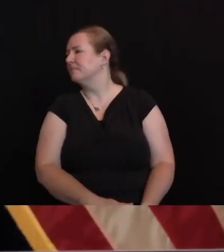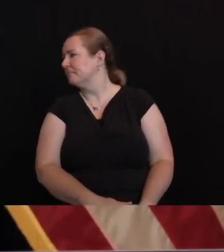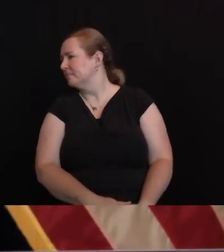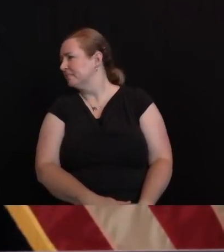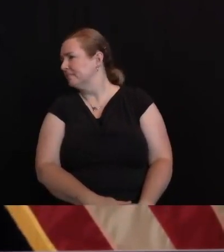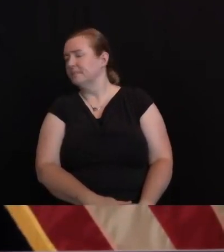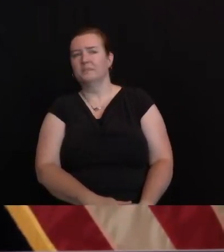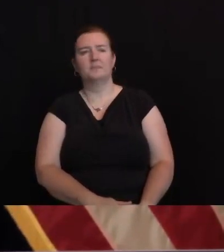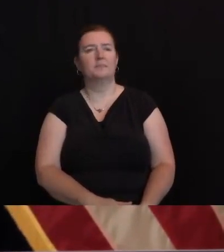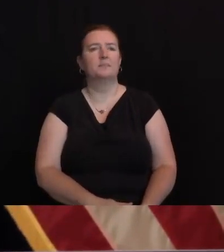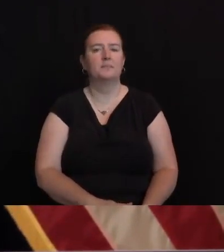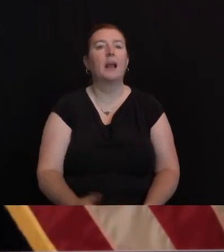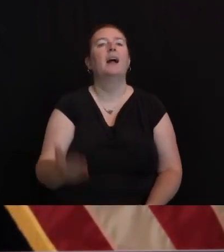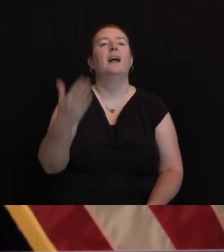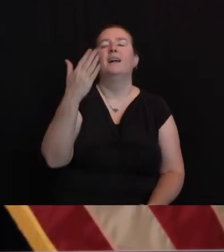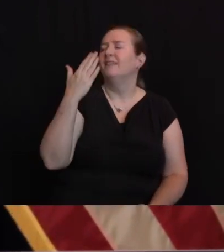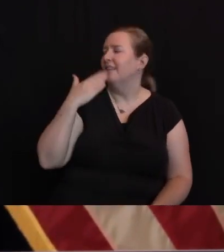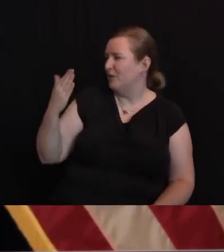Thank you, Governor.